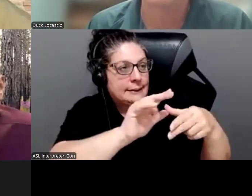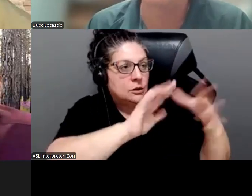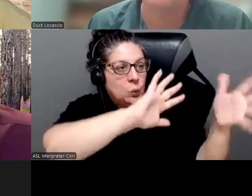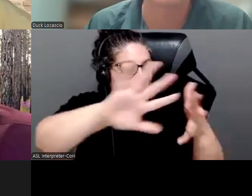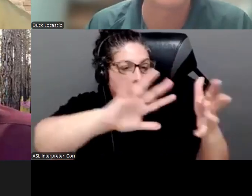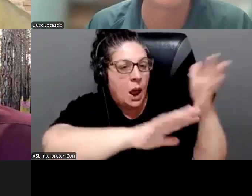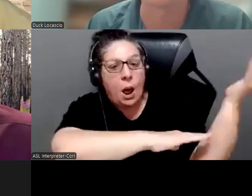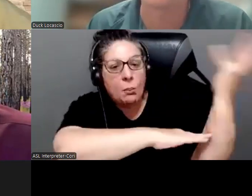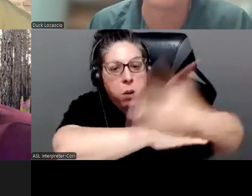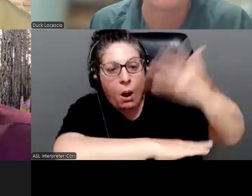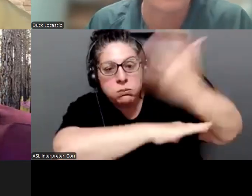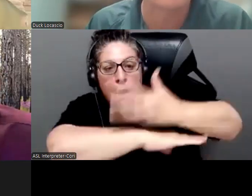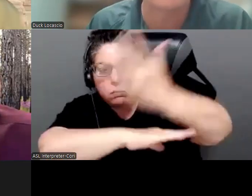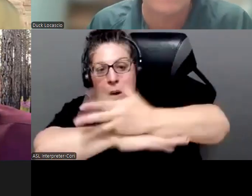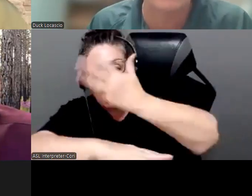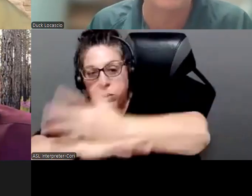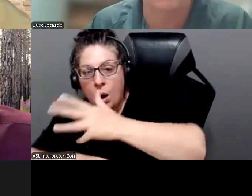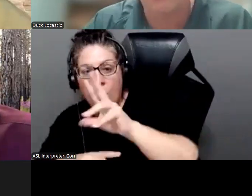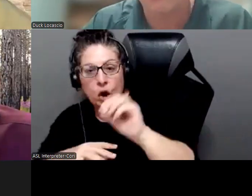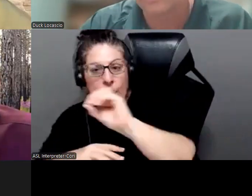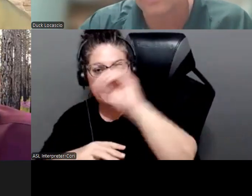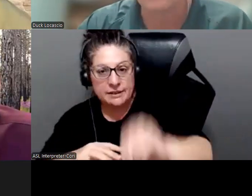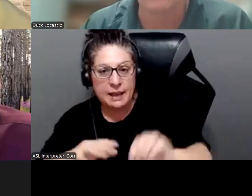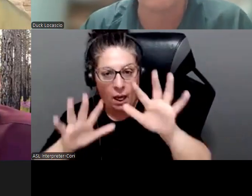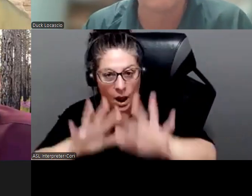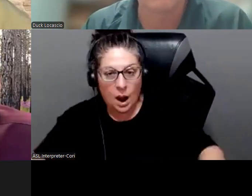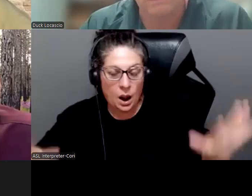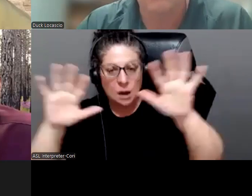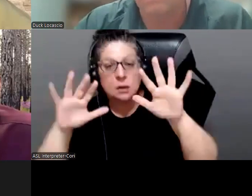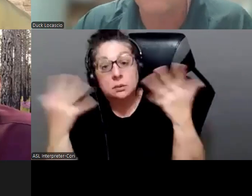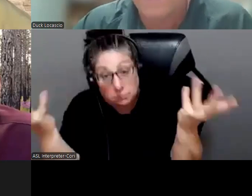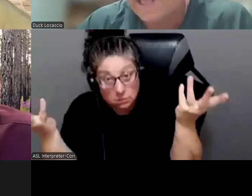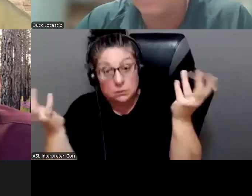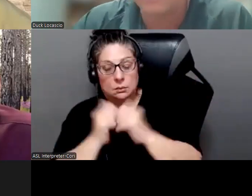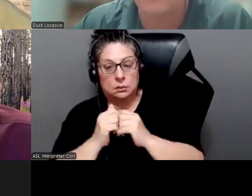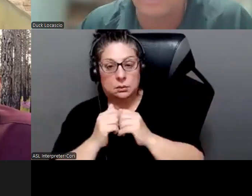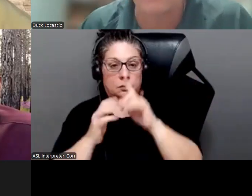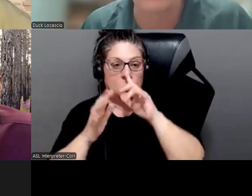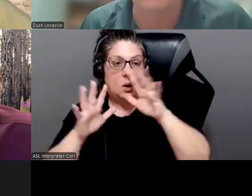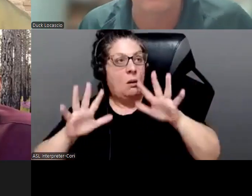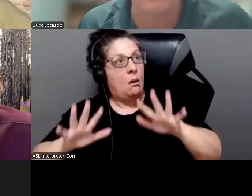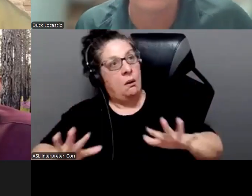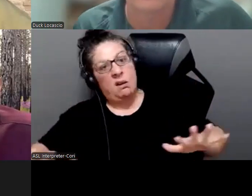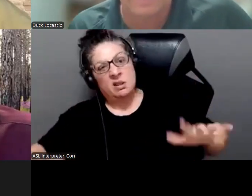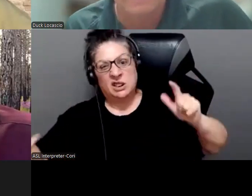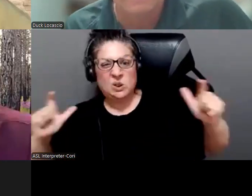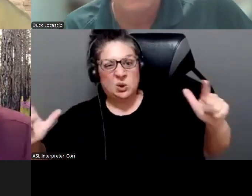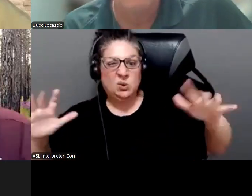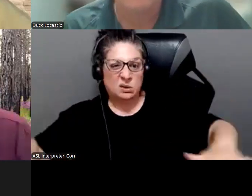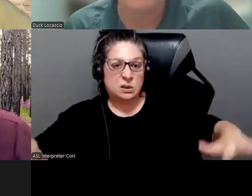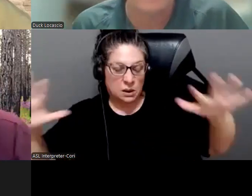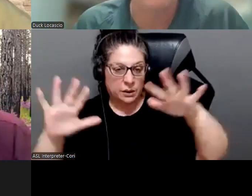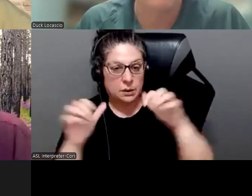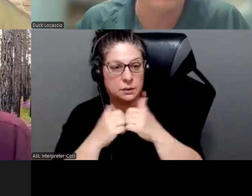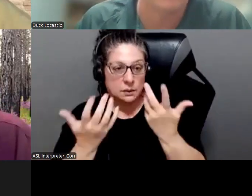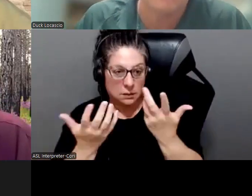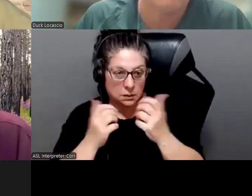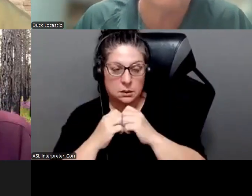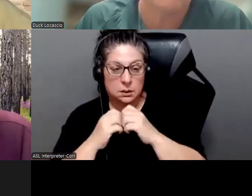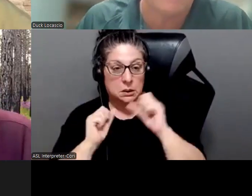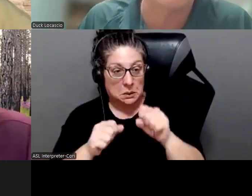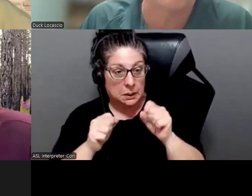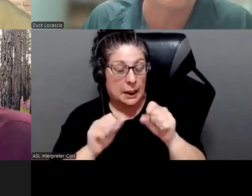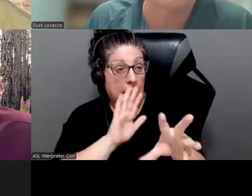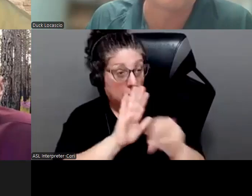through and knocks down 30% of the canopy across, vast areas across a stand. That you can